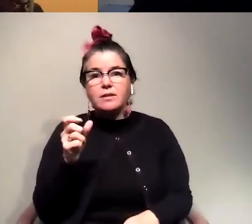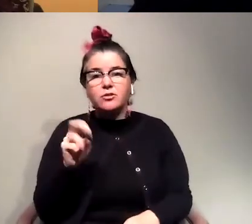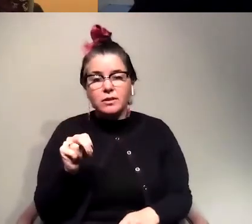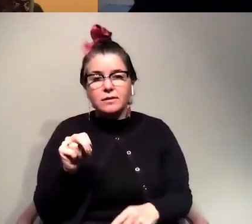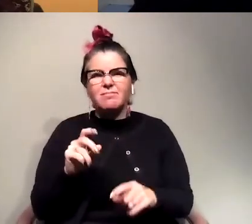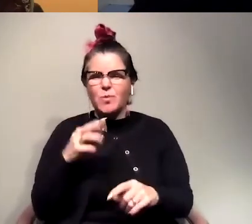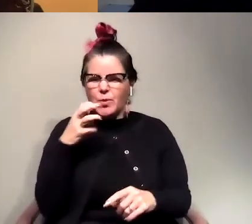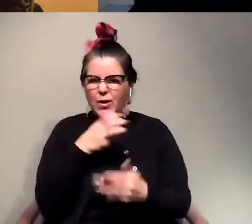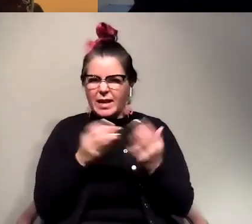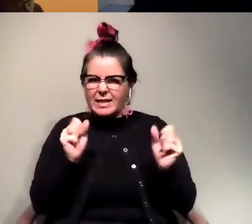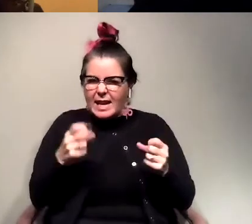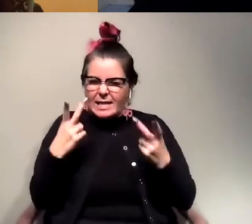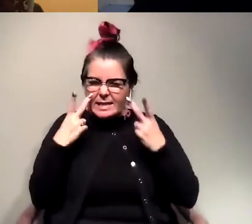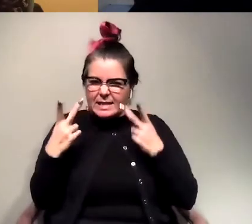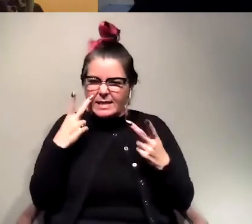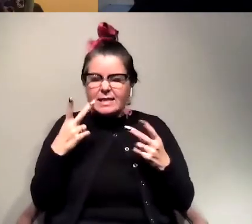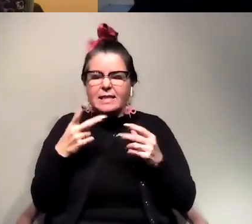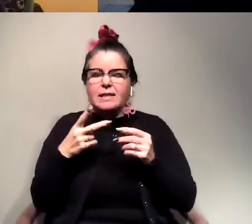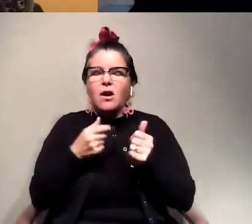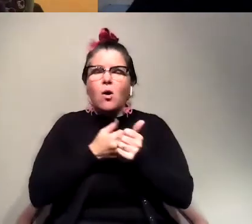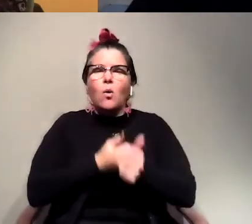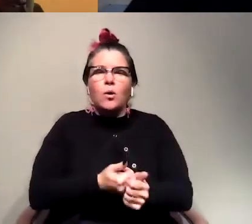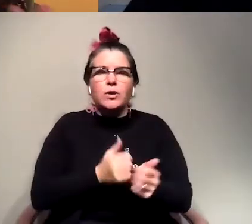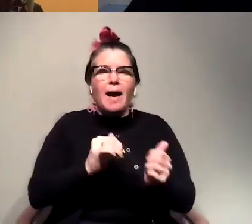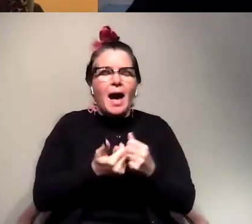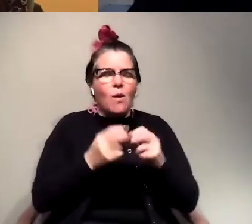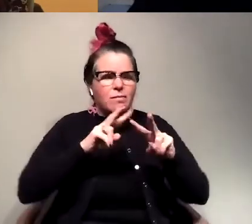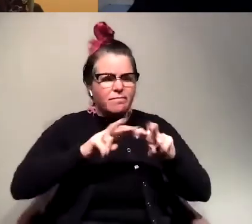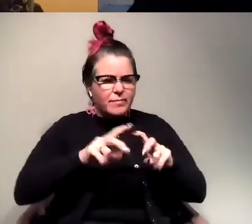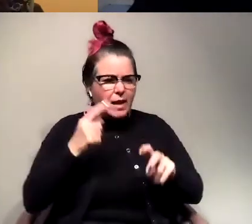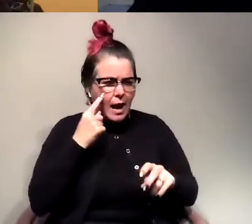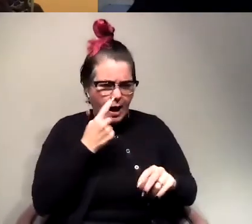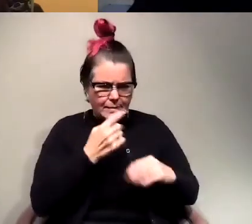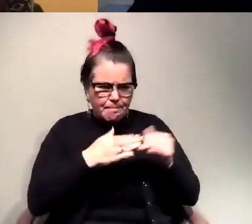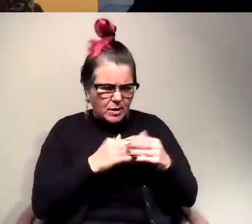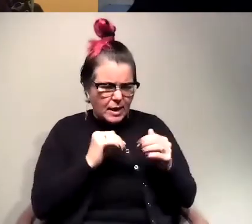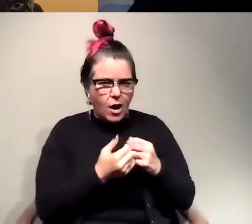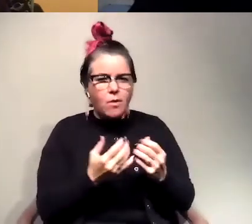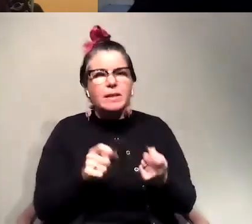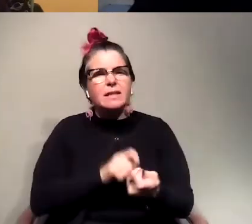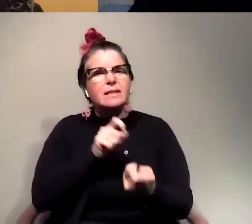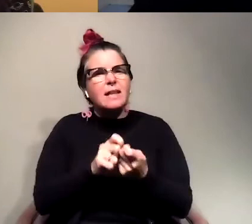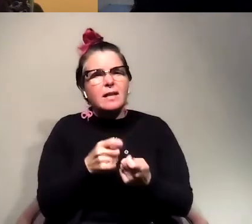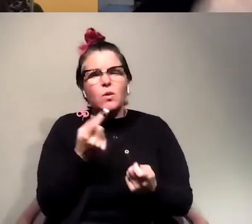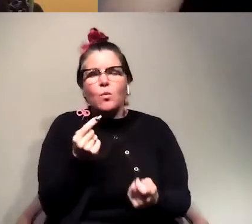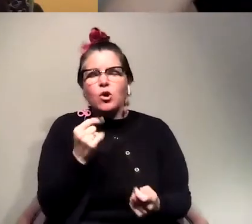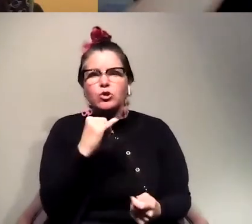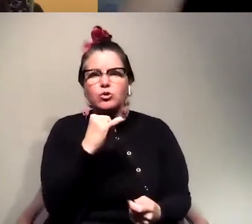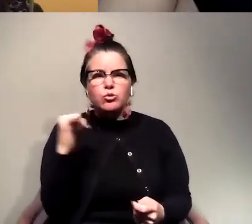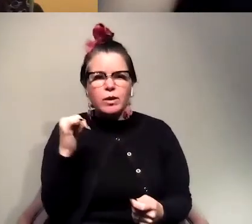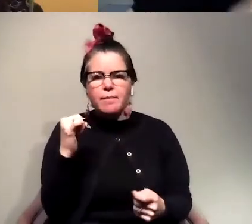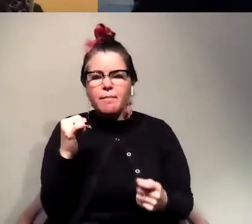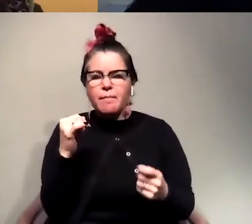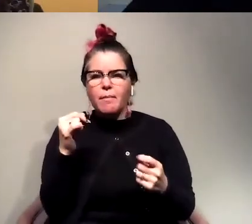it can see according to how we know its eyes are built, but we don't know what these shrimp really